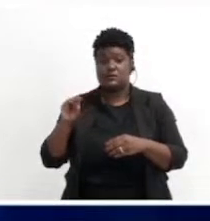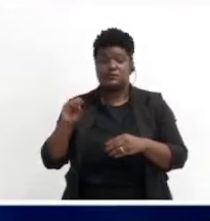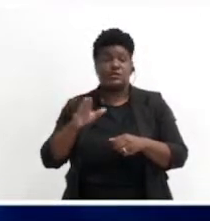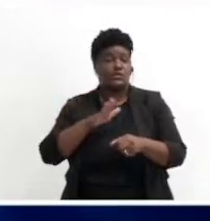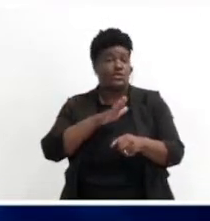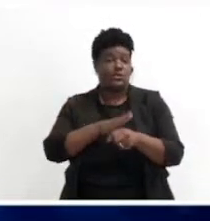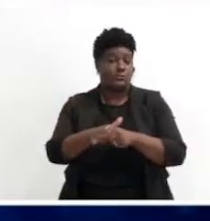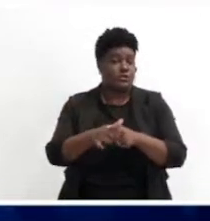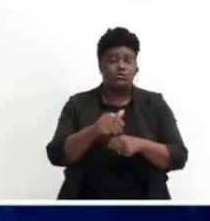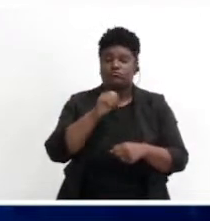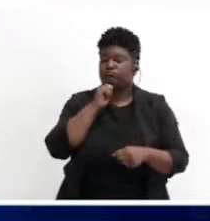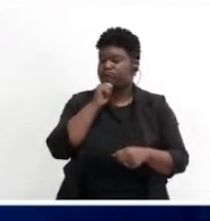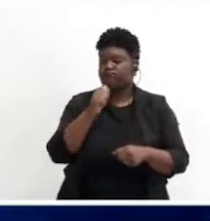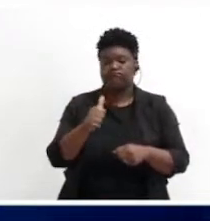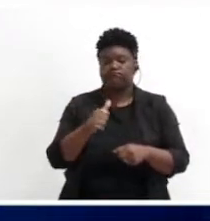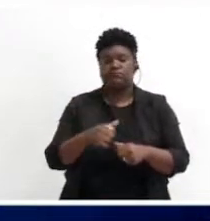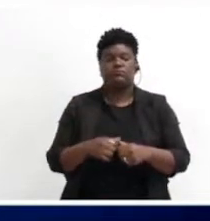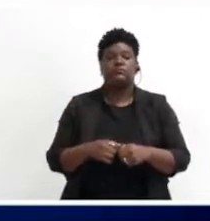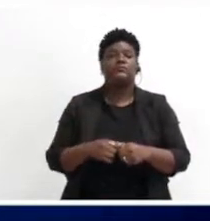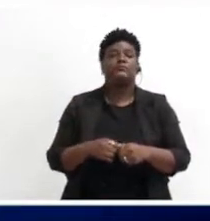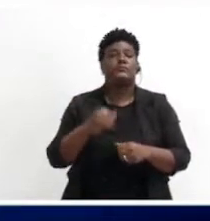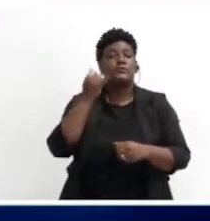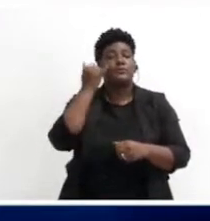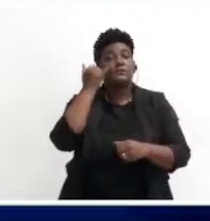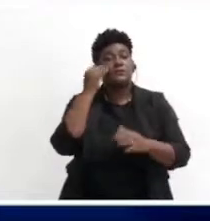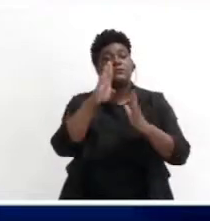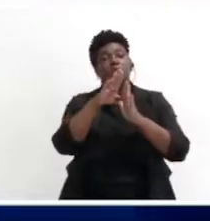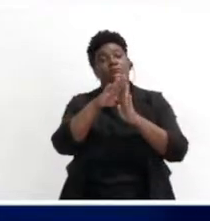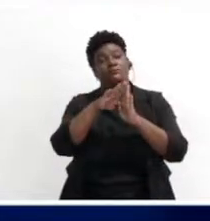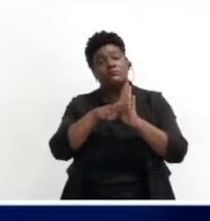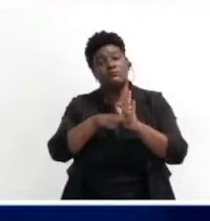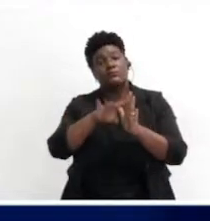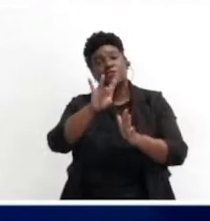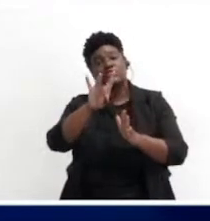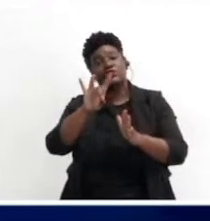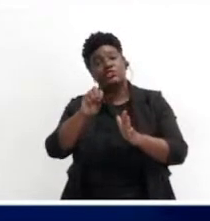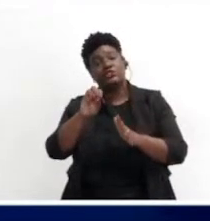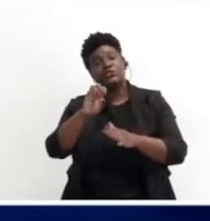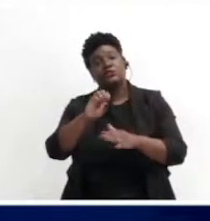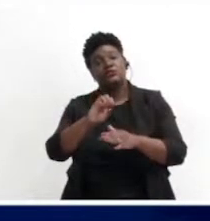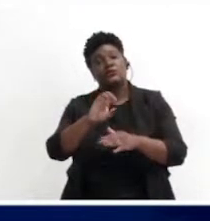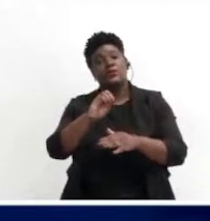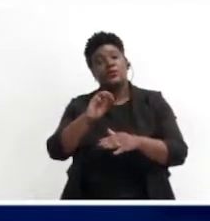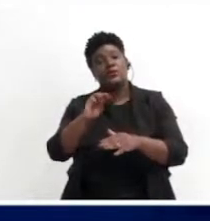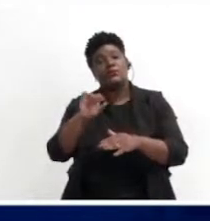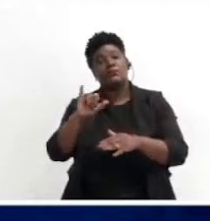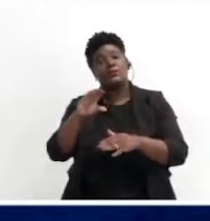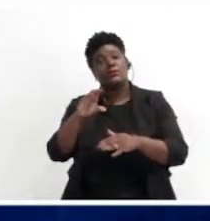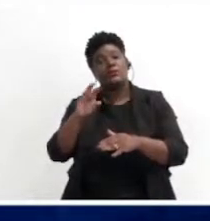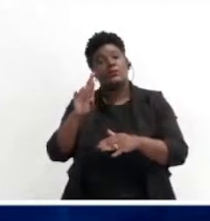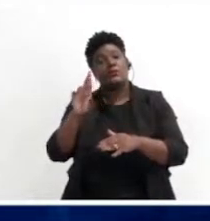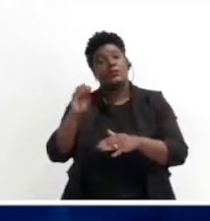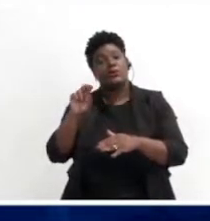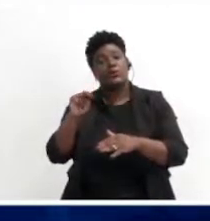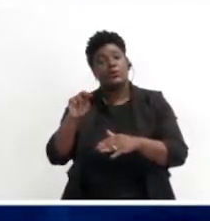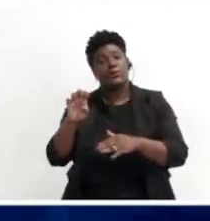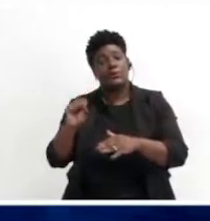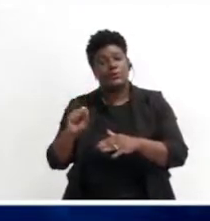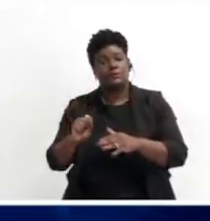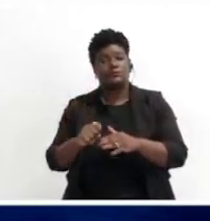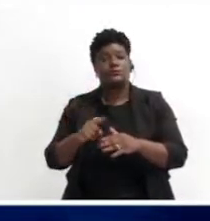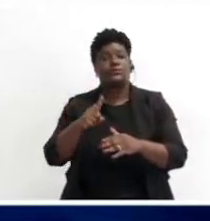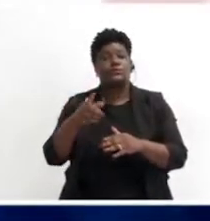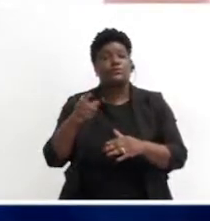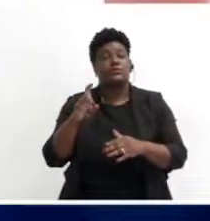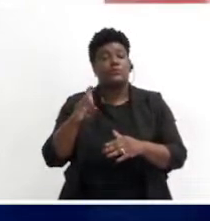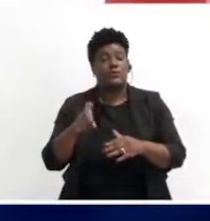So I mentioned that if you go below about 80 micron pitch, we have to go into something we call thermocompression